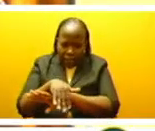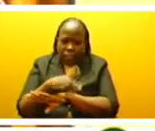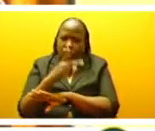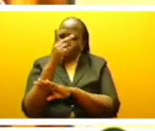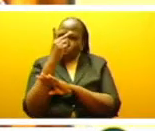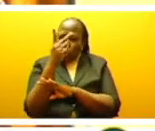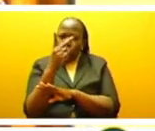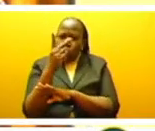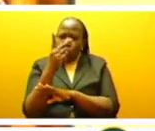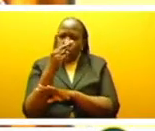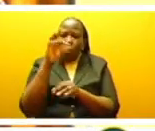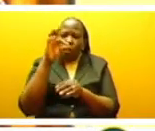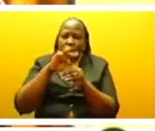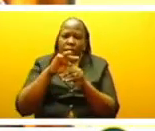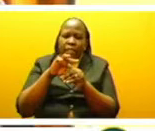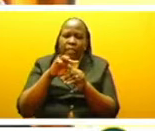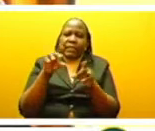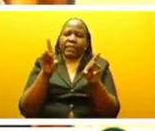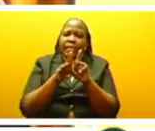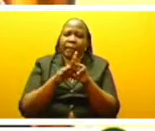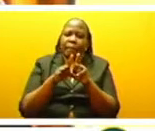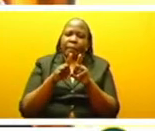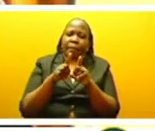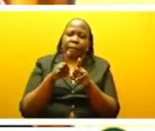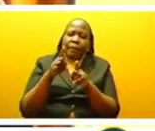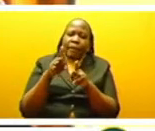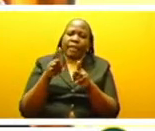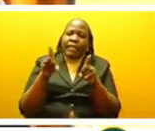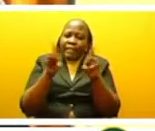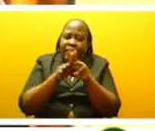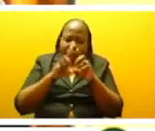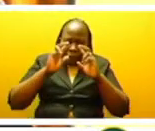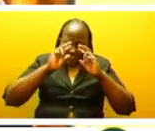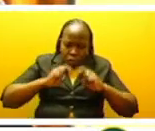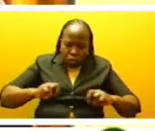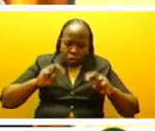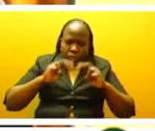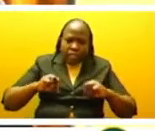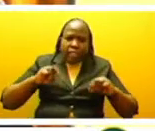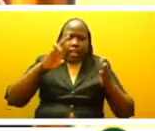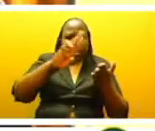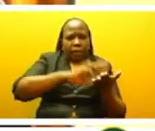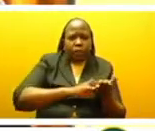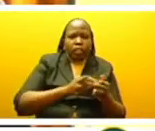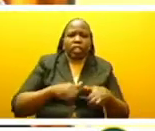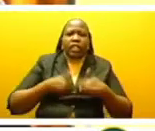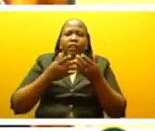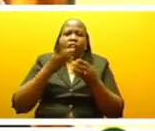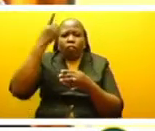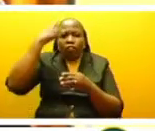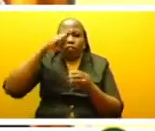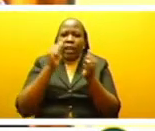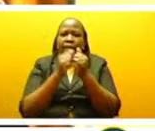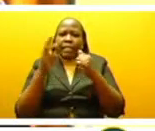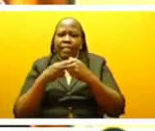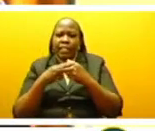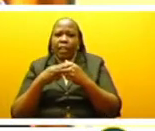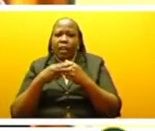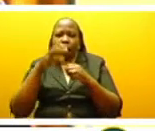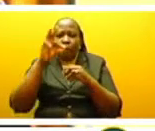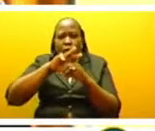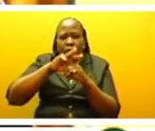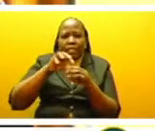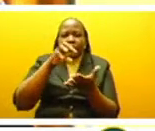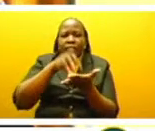about this is late last night, I also ran an analysis on the scrutiny report that we were given for the 18 polling stations, the report of the registrar. It